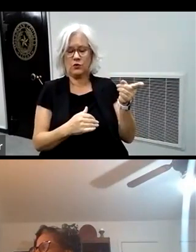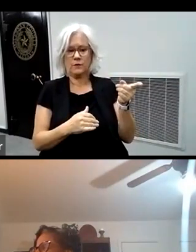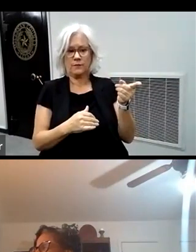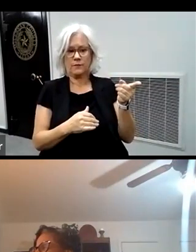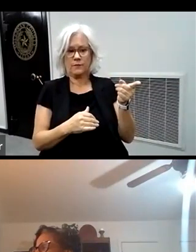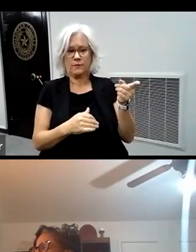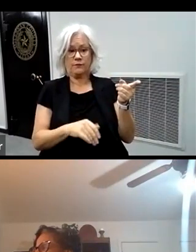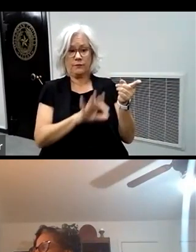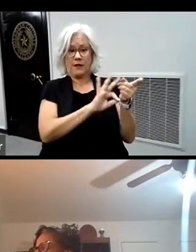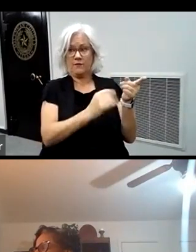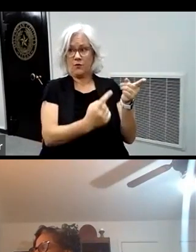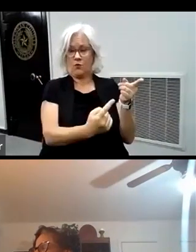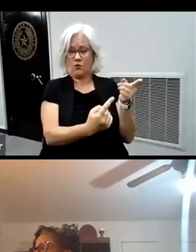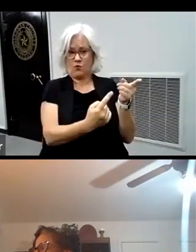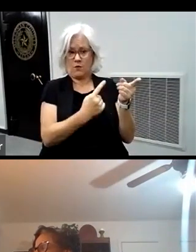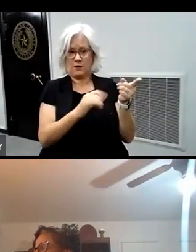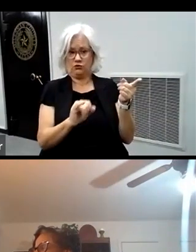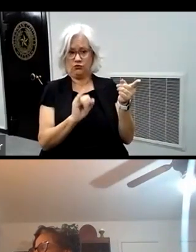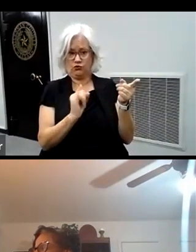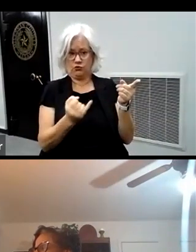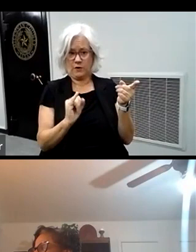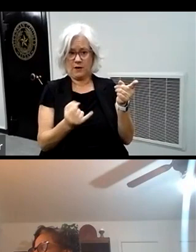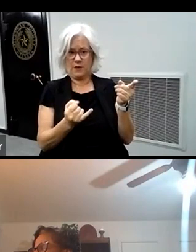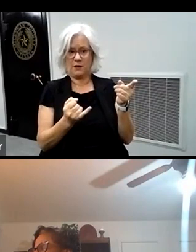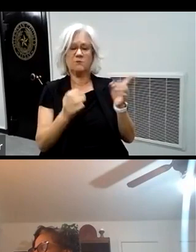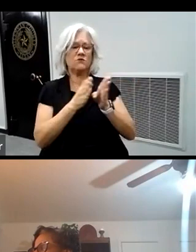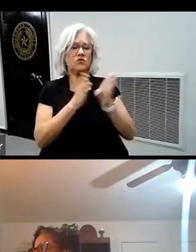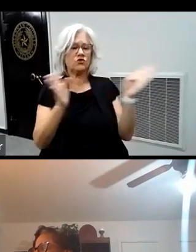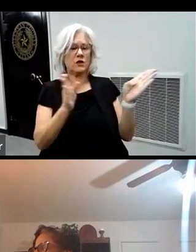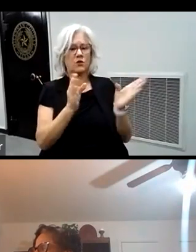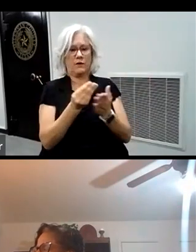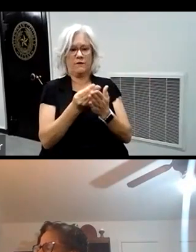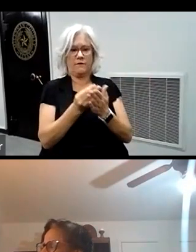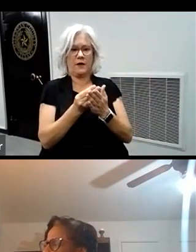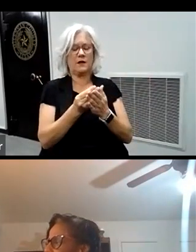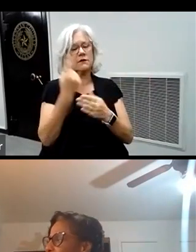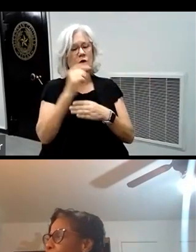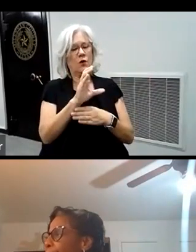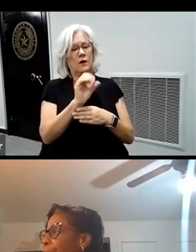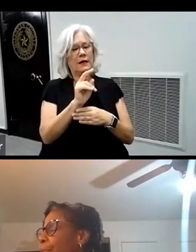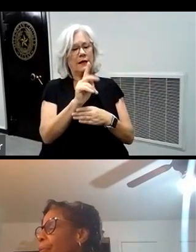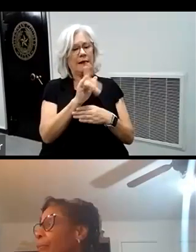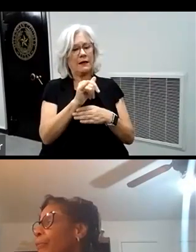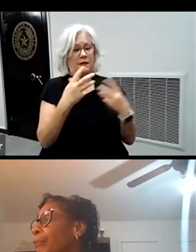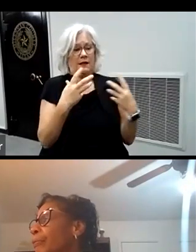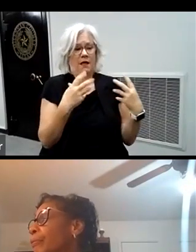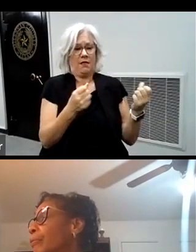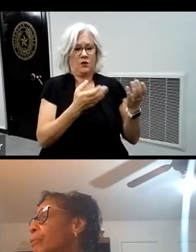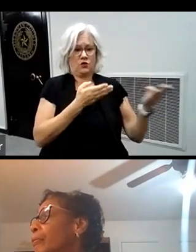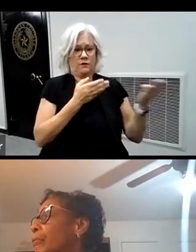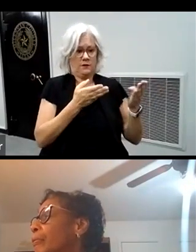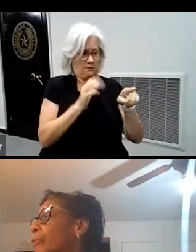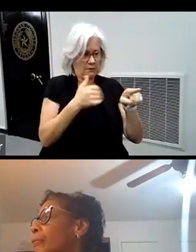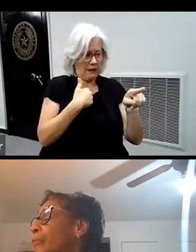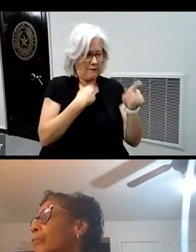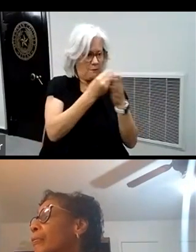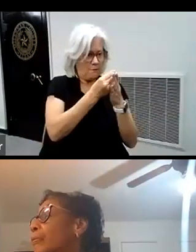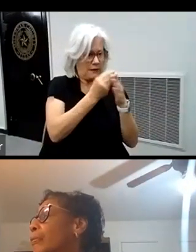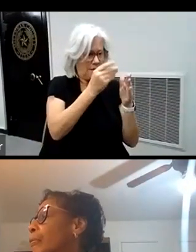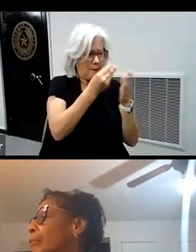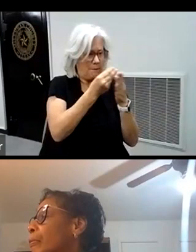And then F1J, General Fund, this is for County Health Services, and they would like to move some